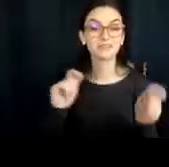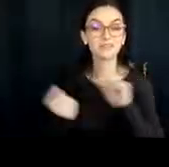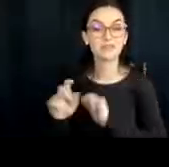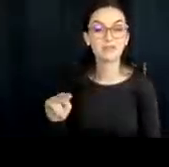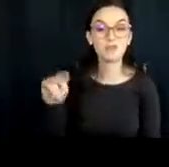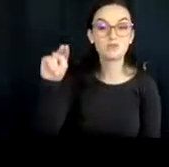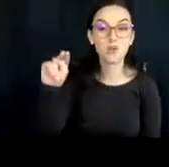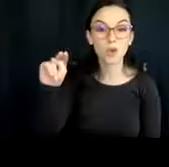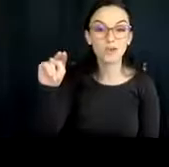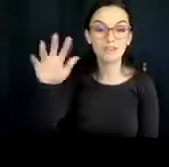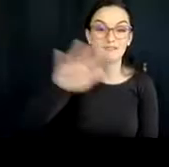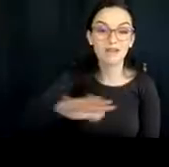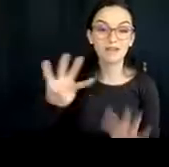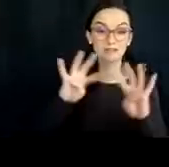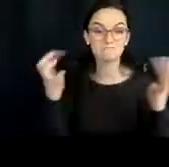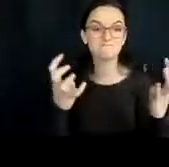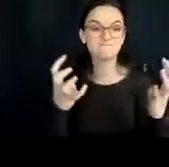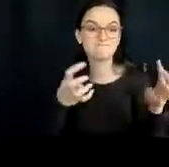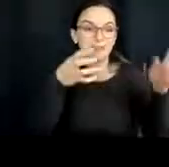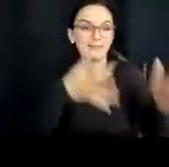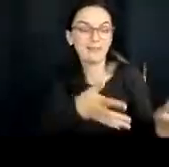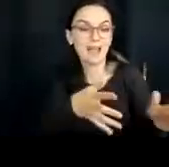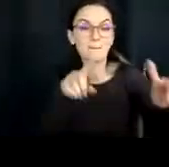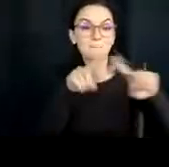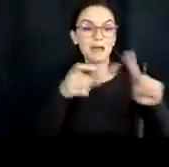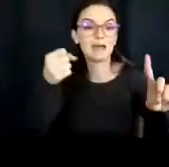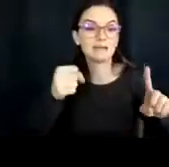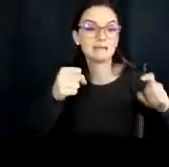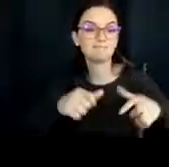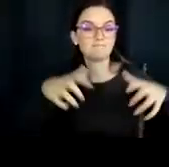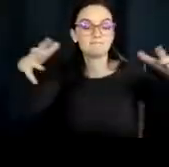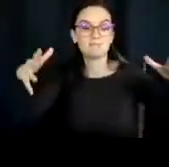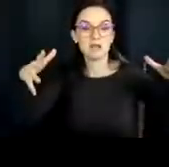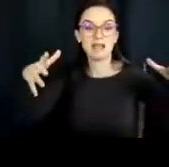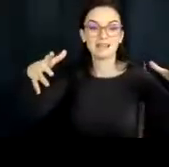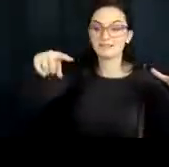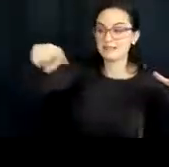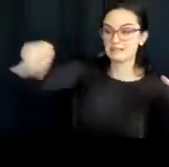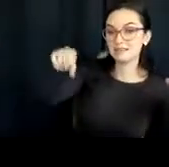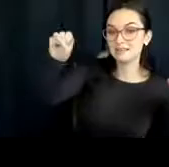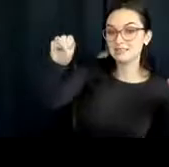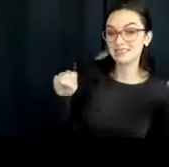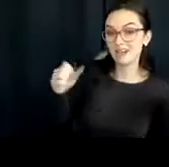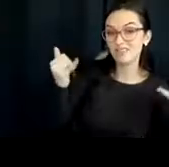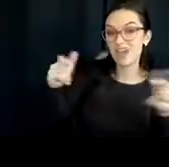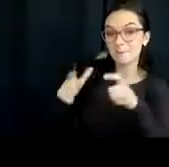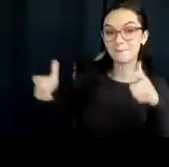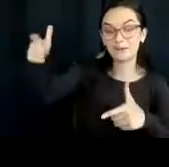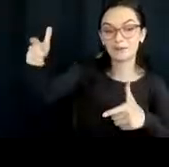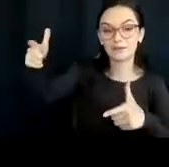now, but expanded the other side, the south side, and brought it